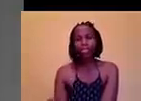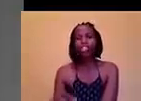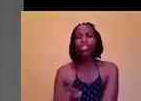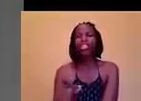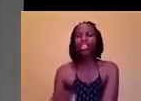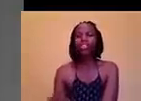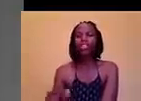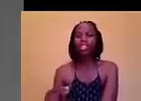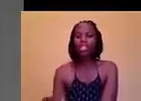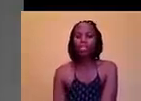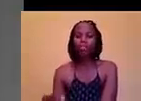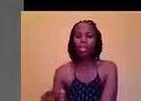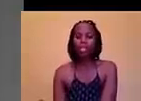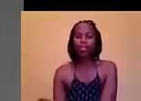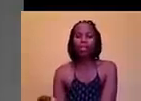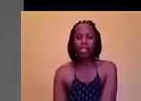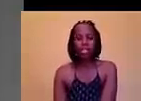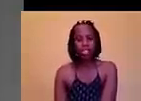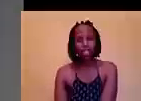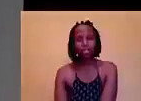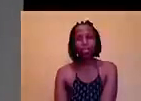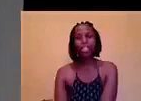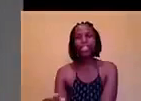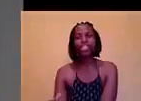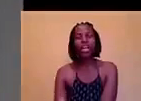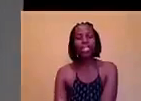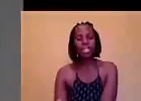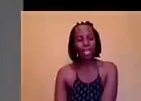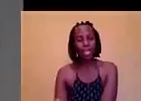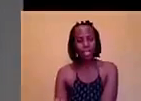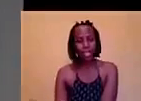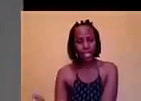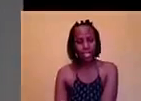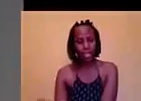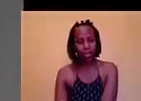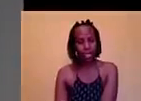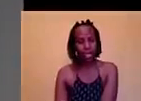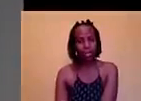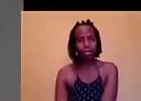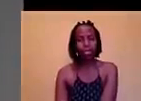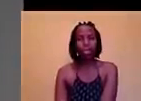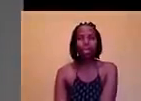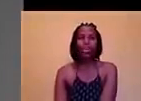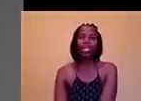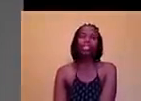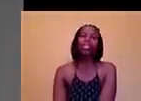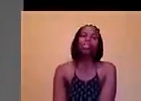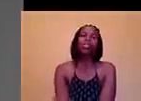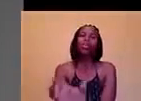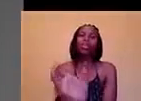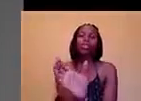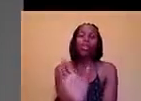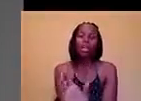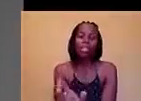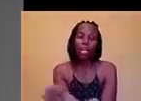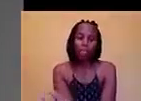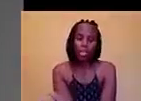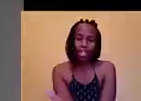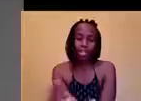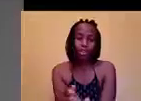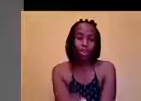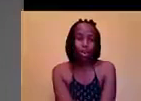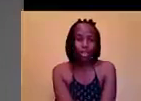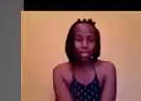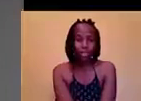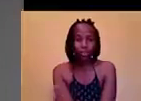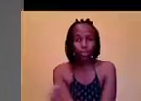more information, click on the step-by-step instruction for additional assignment help, right? So your